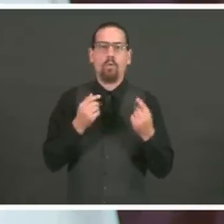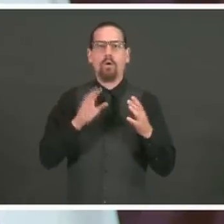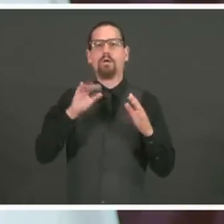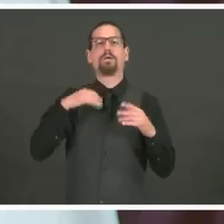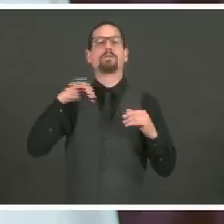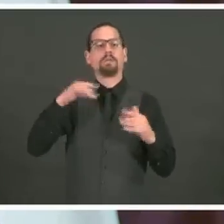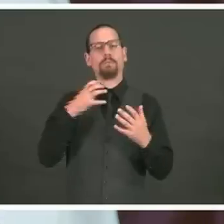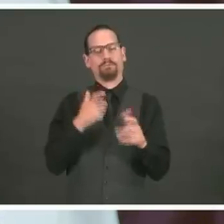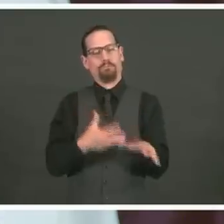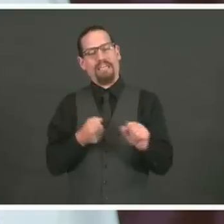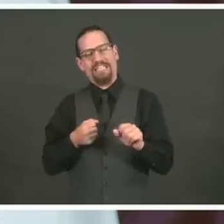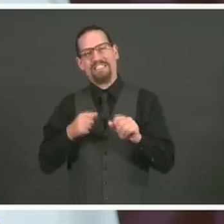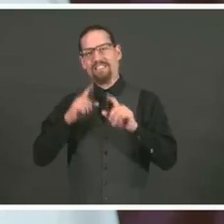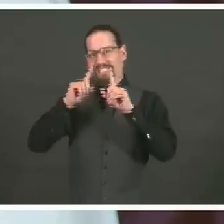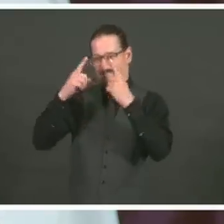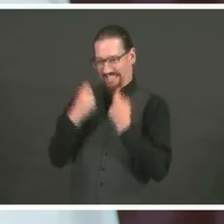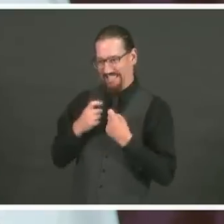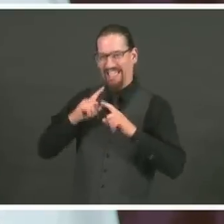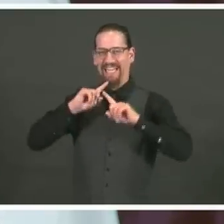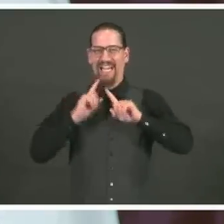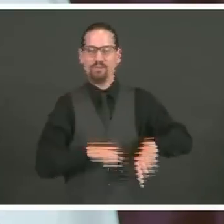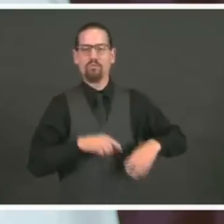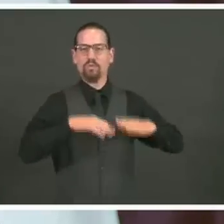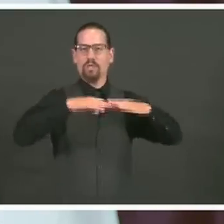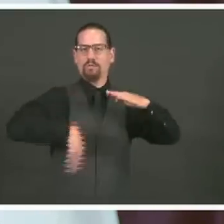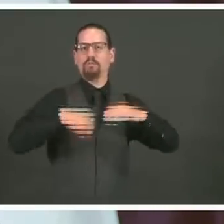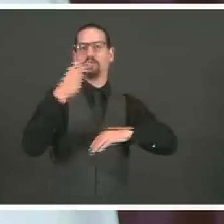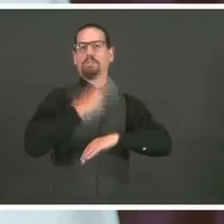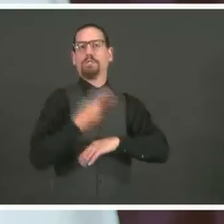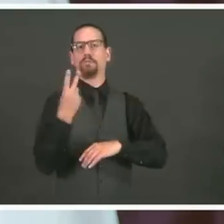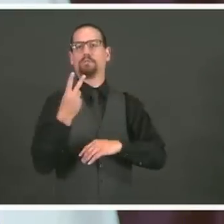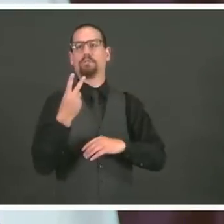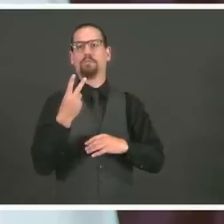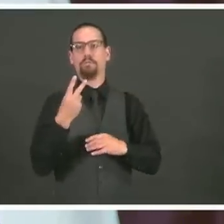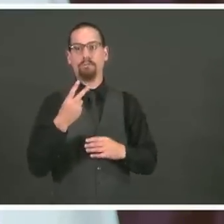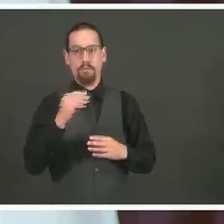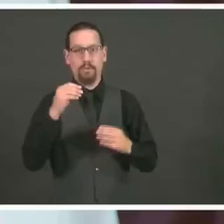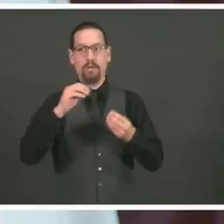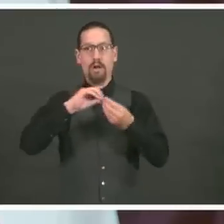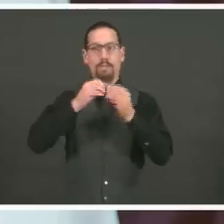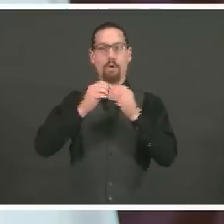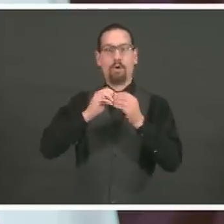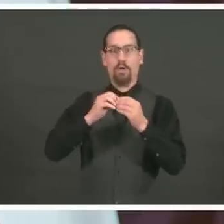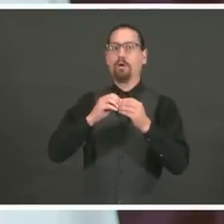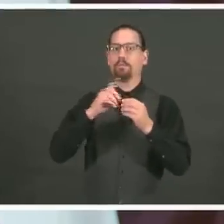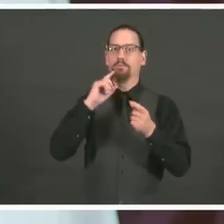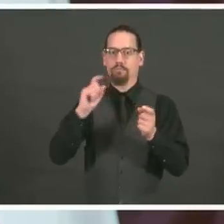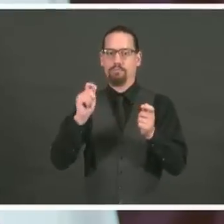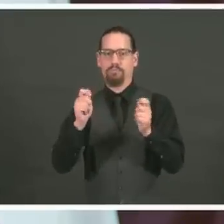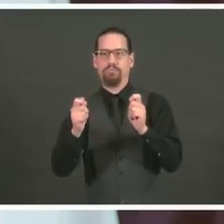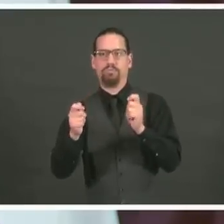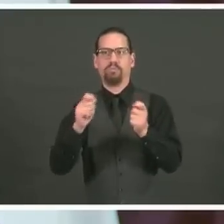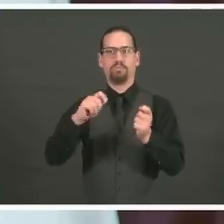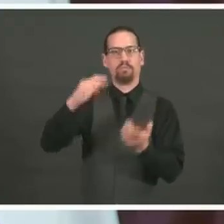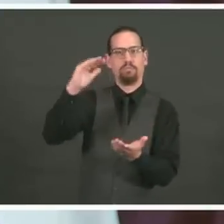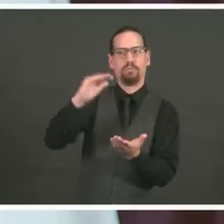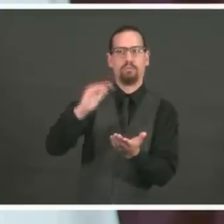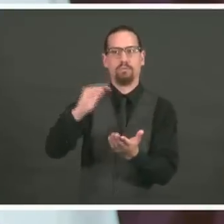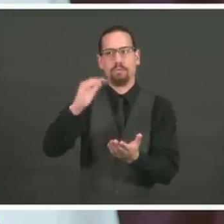The numbers are definitely improving, and Dominion alone is going to be able to